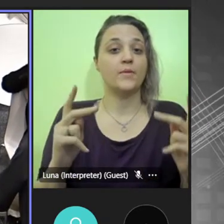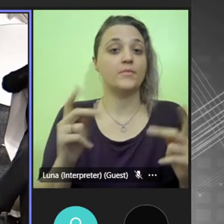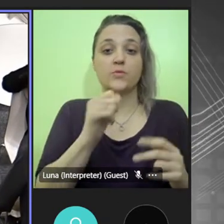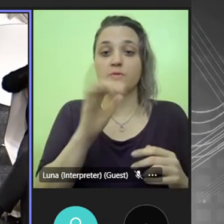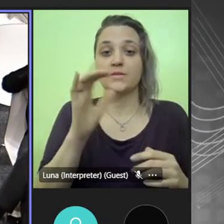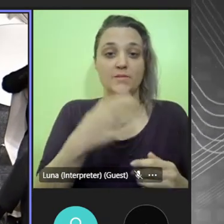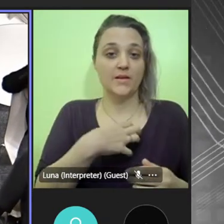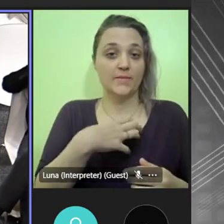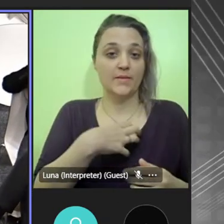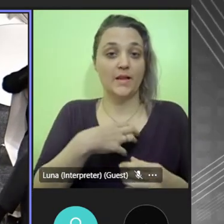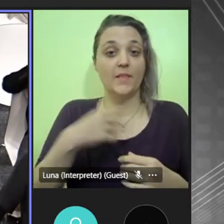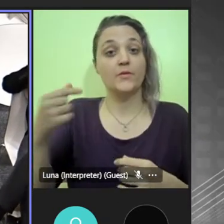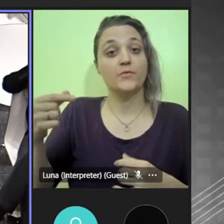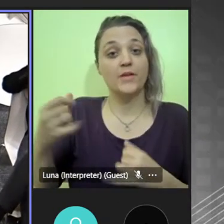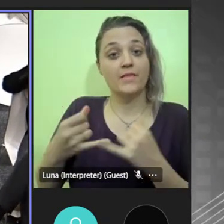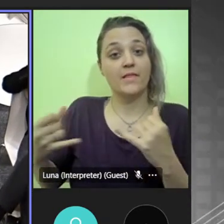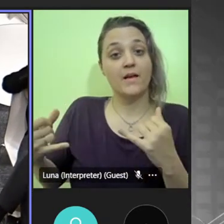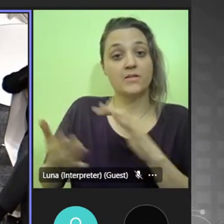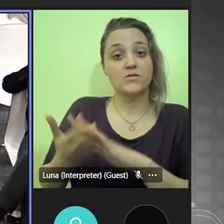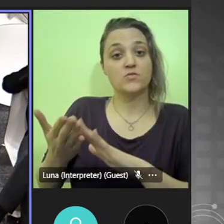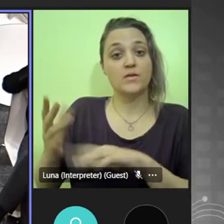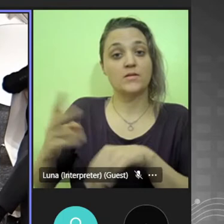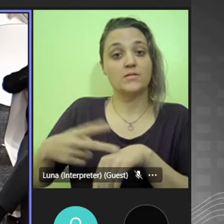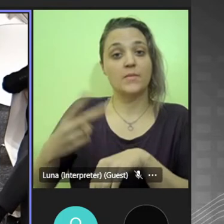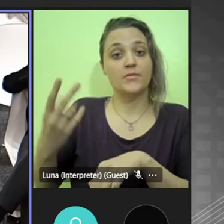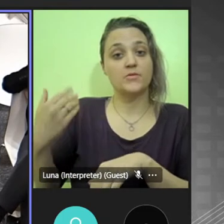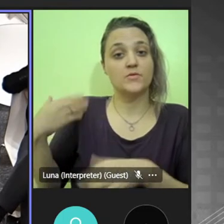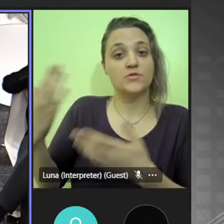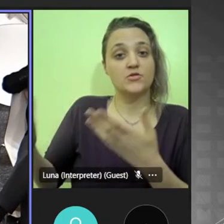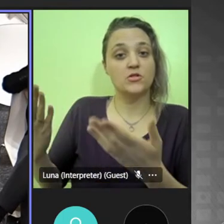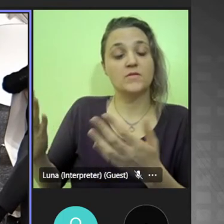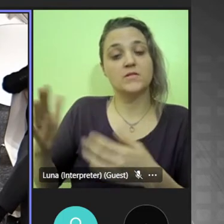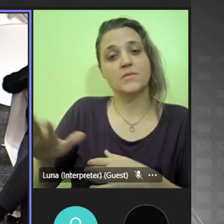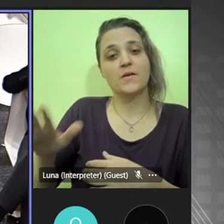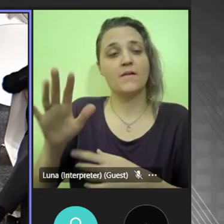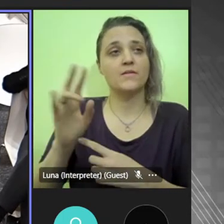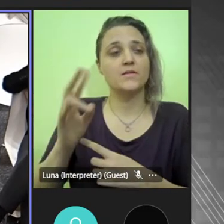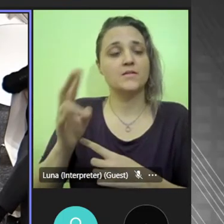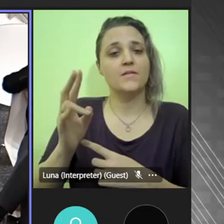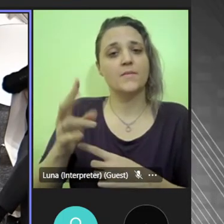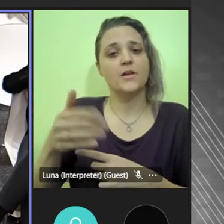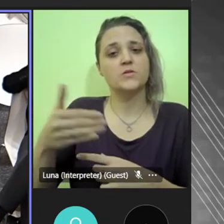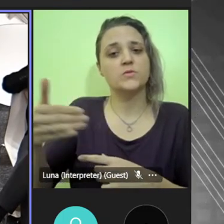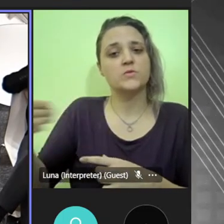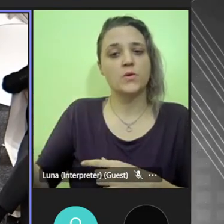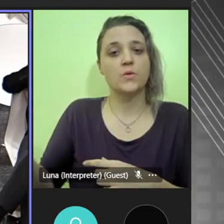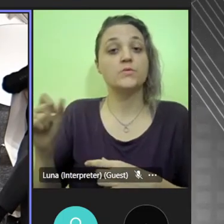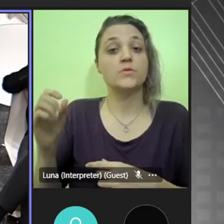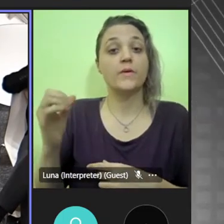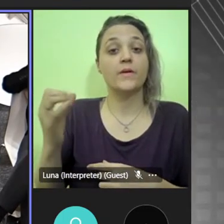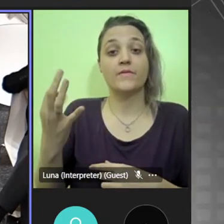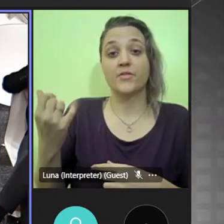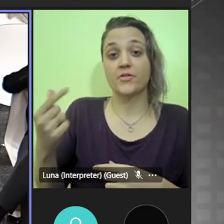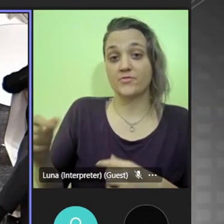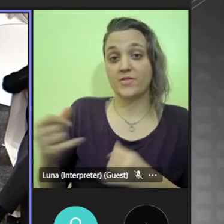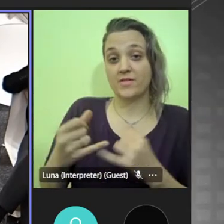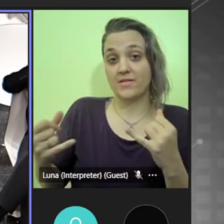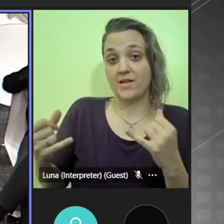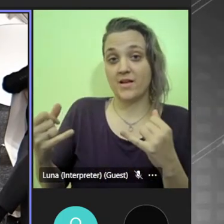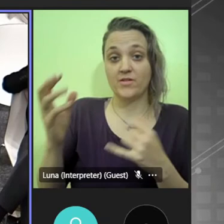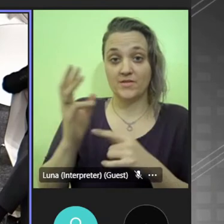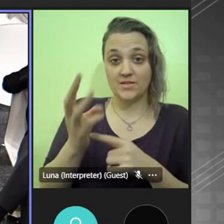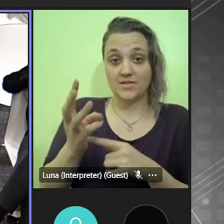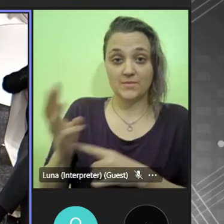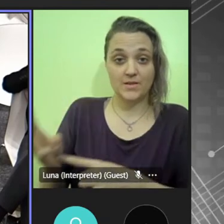right now people don't seem to be complaining in the green line which is running double at its previous service is running about every seven minutes or so